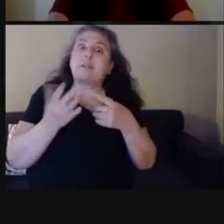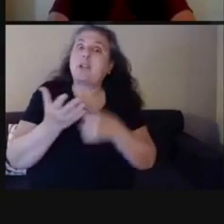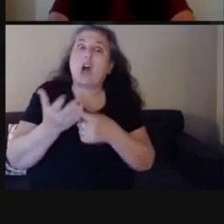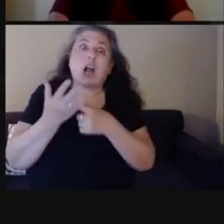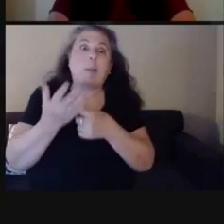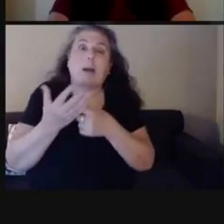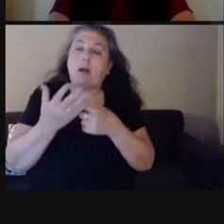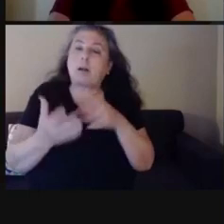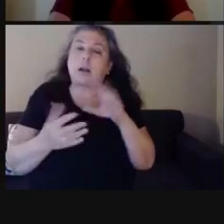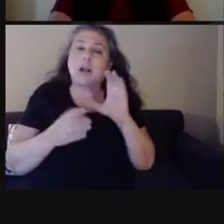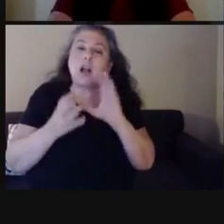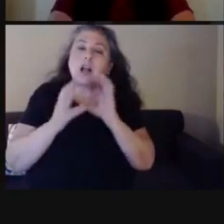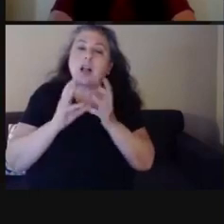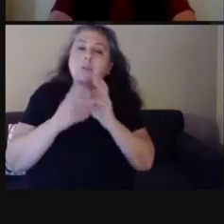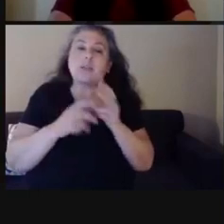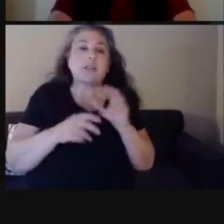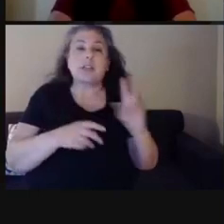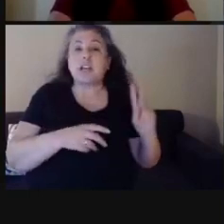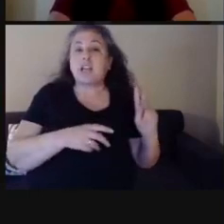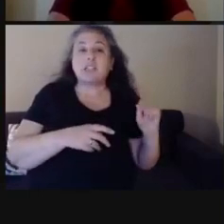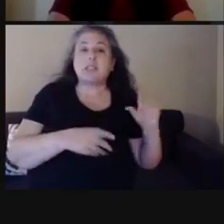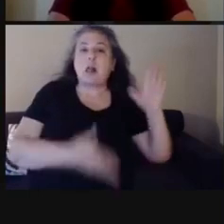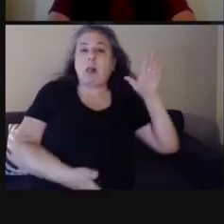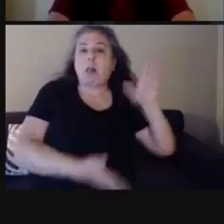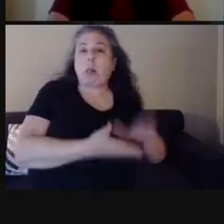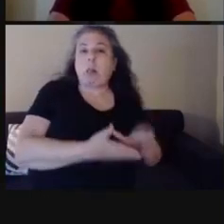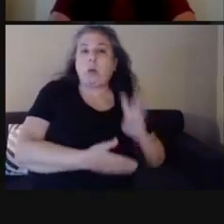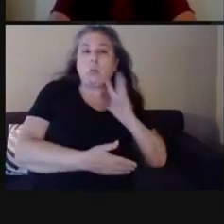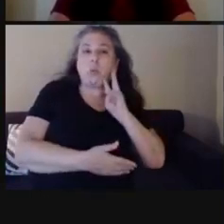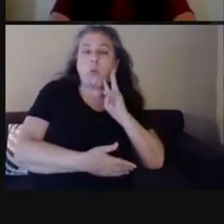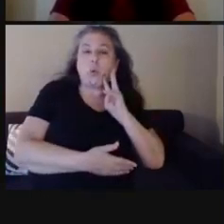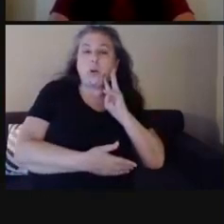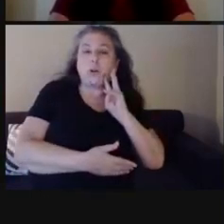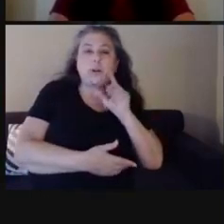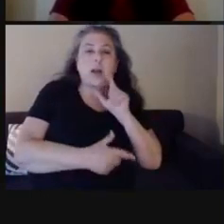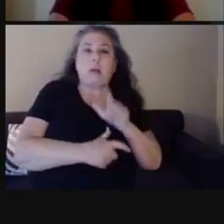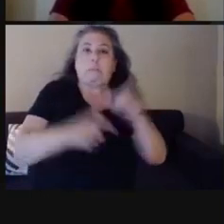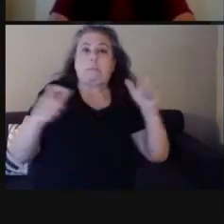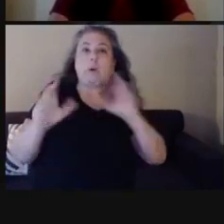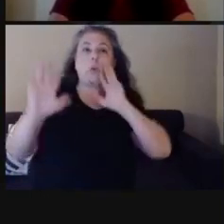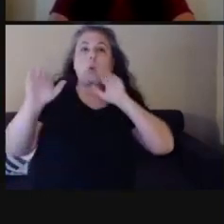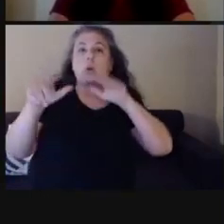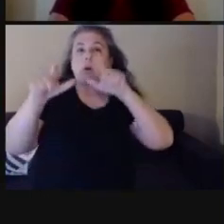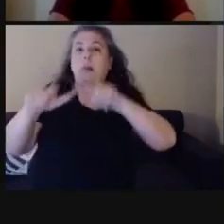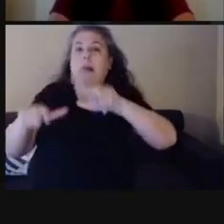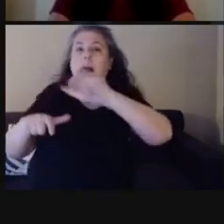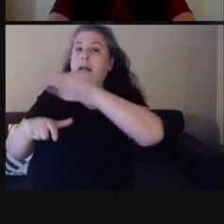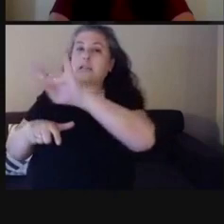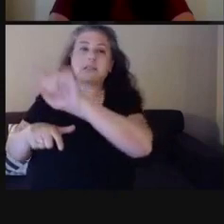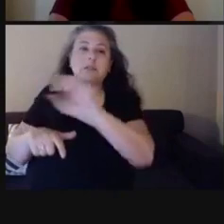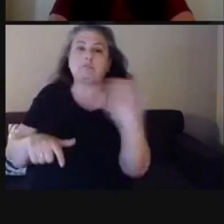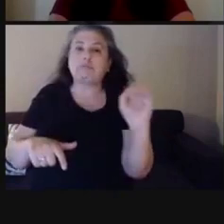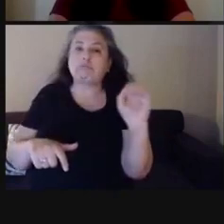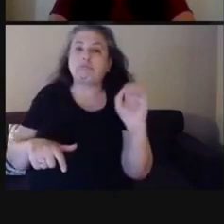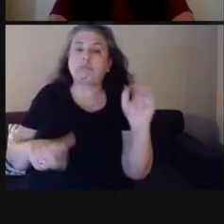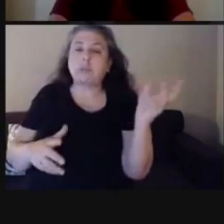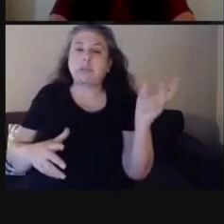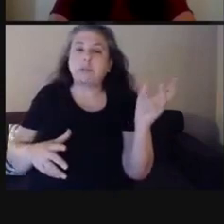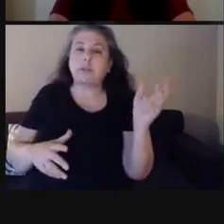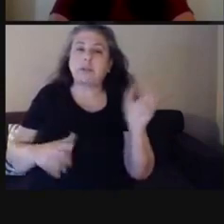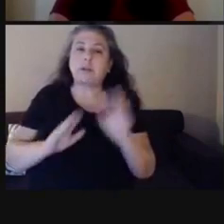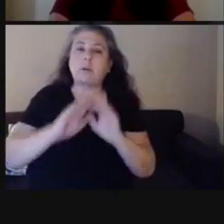Kansas, there's not much water there, not at least large bodies of water. And it's very hilly,